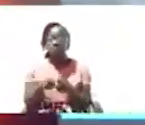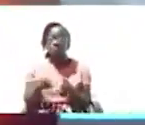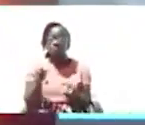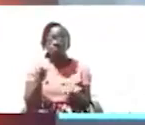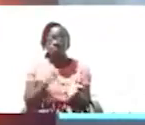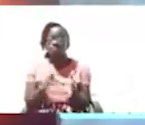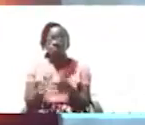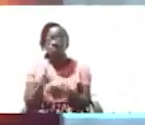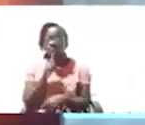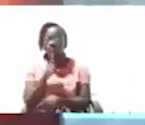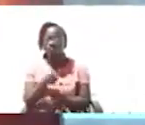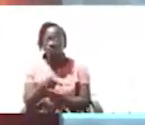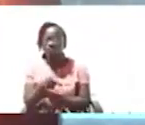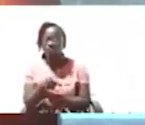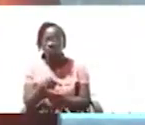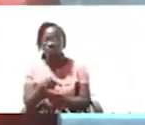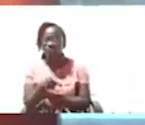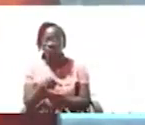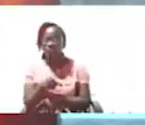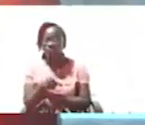And Jesus said,